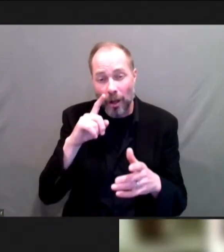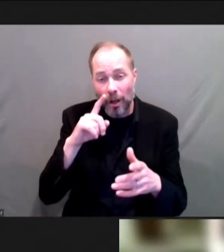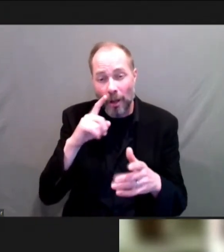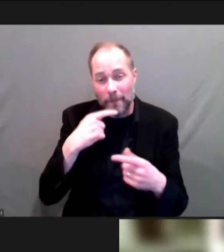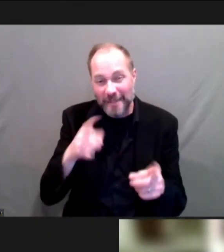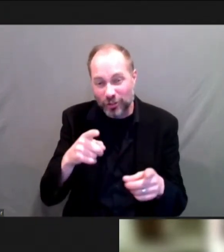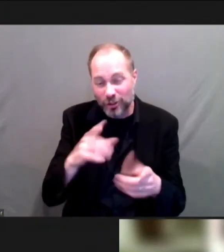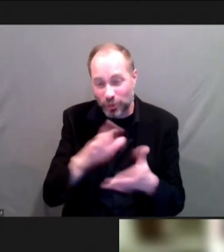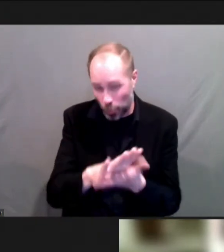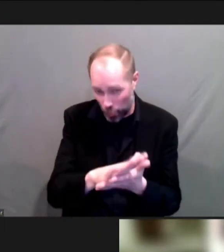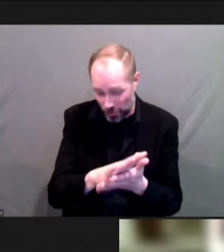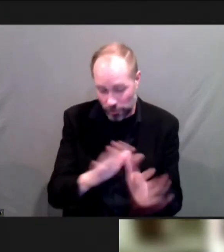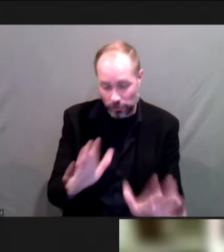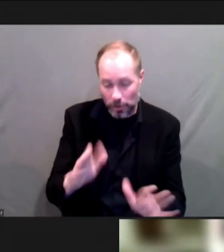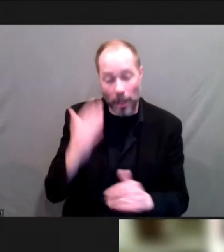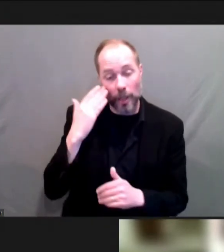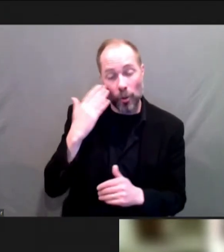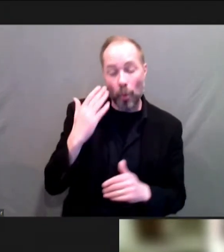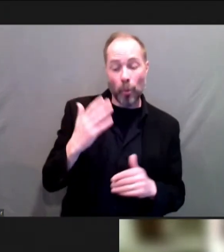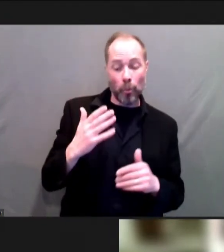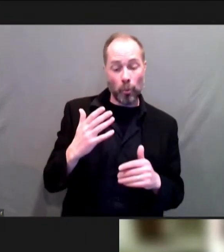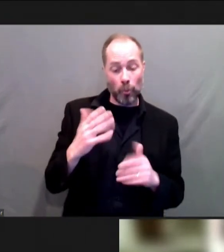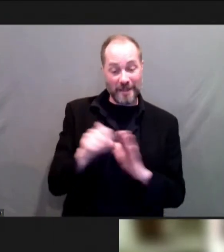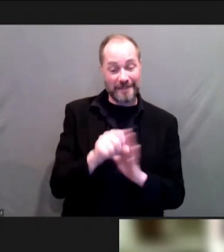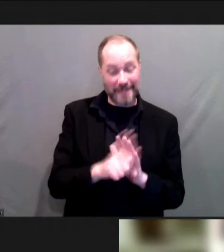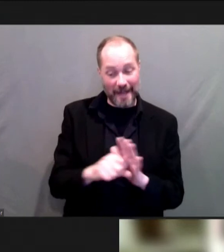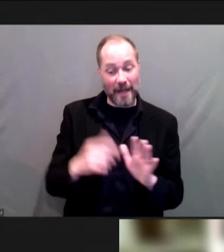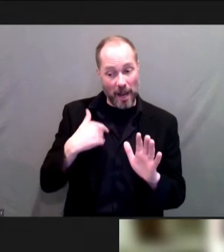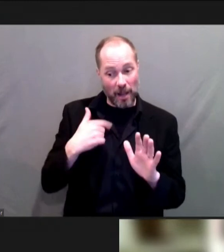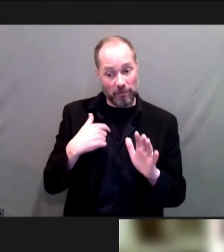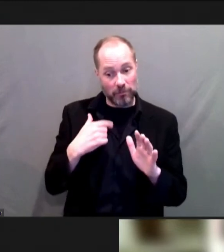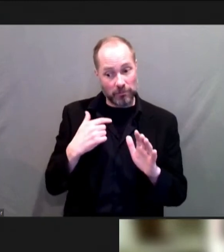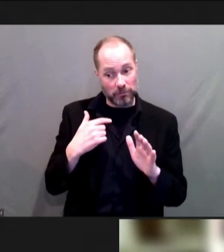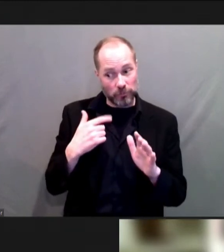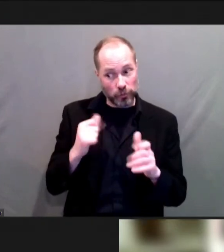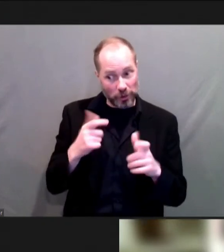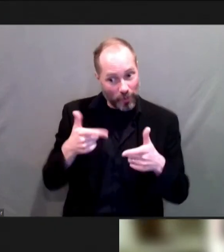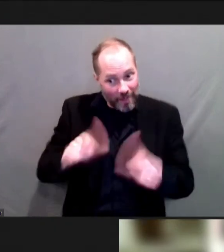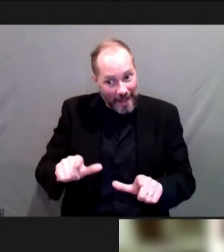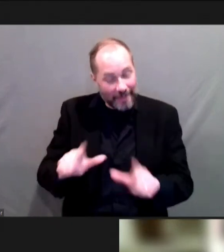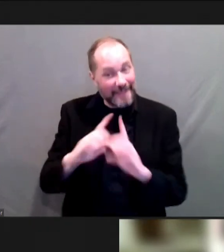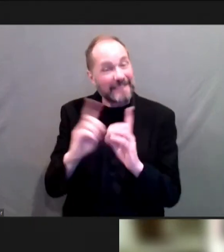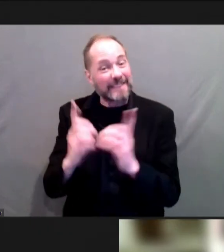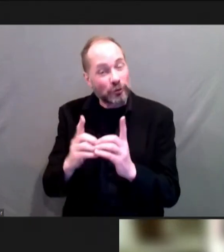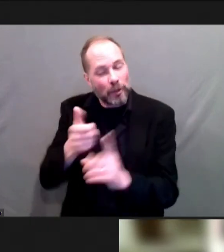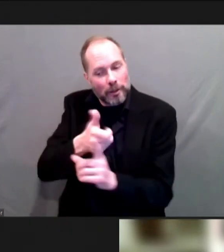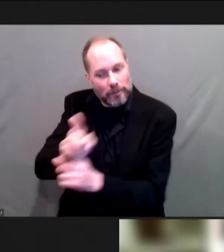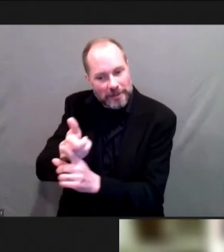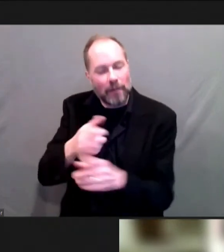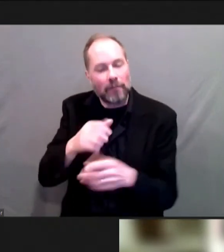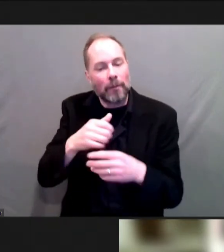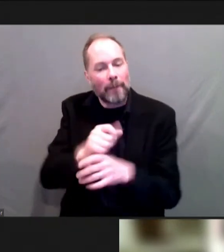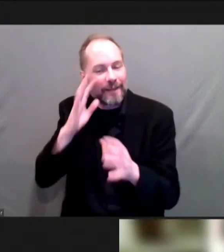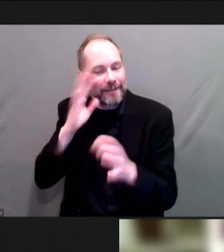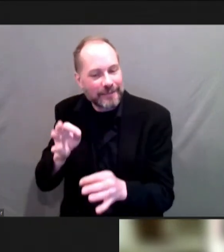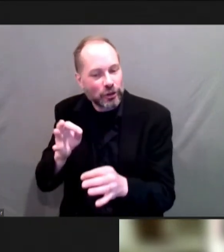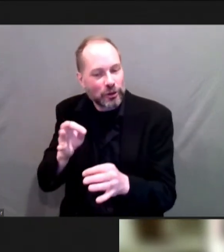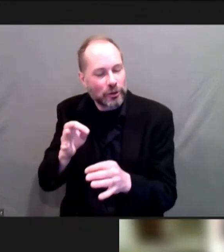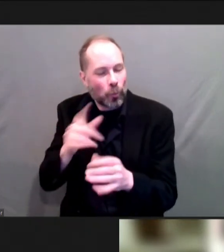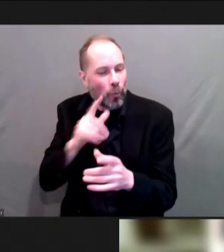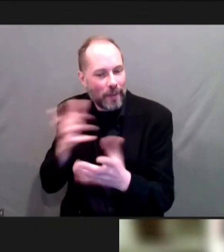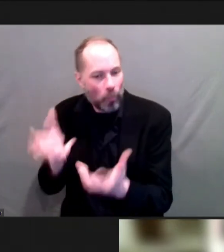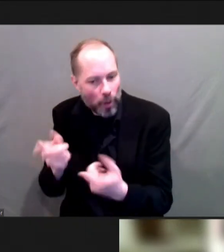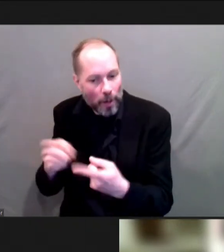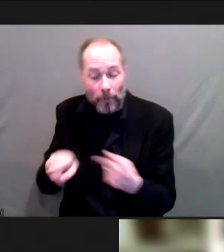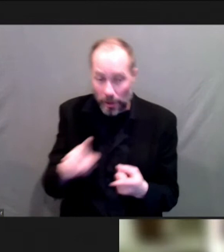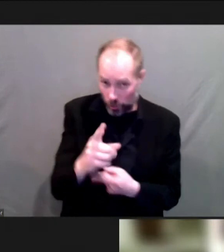I know the state has taken an approach of letting districts make their own decisions this year, but do you have any advice now as kids go